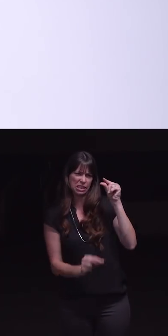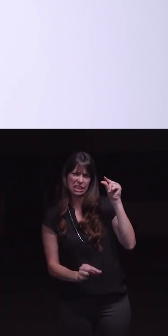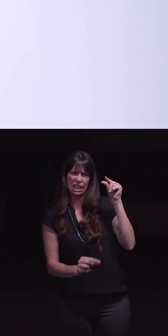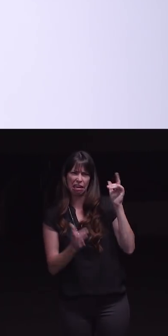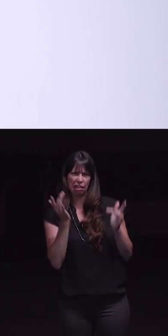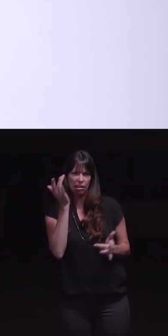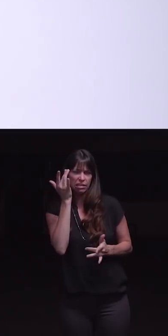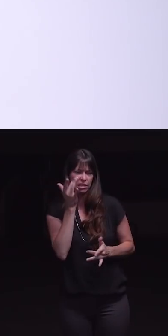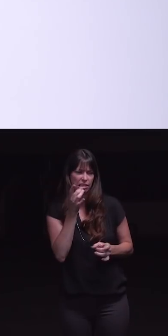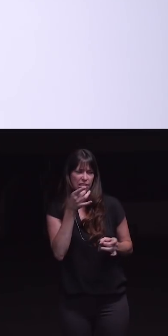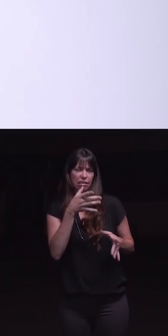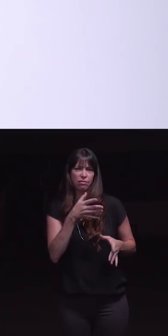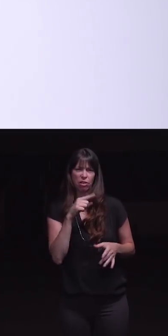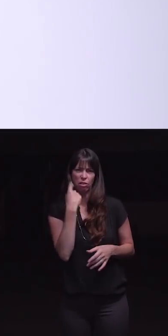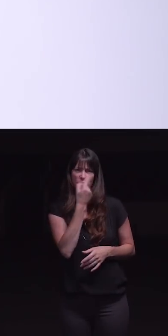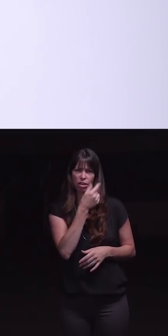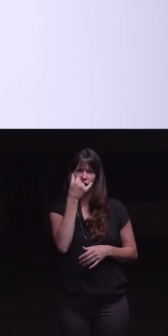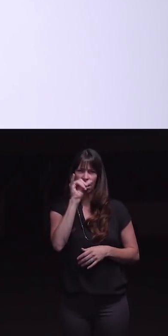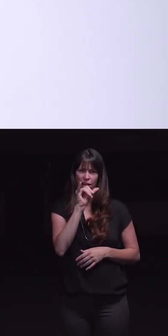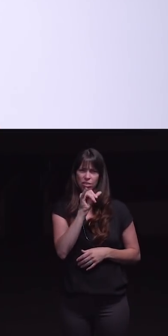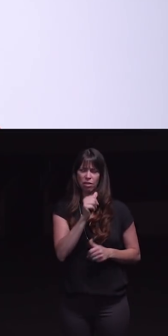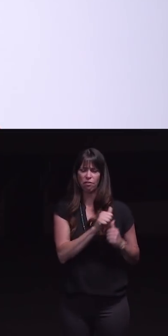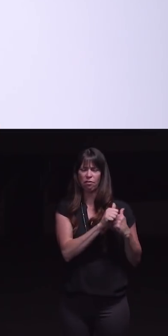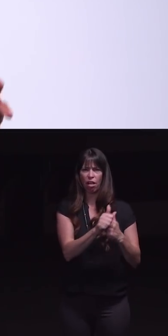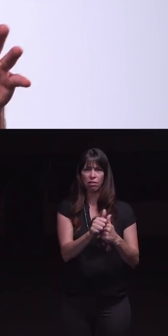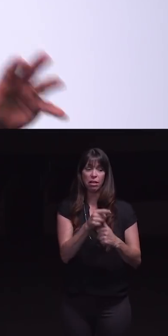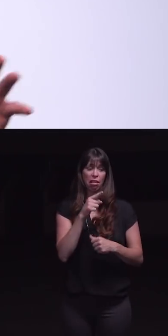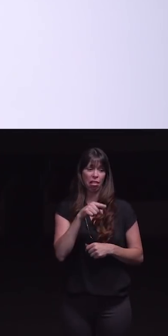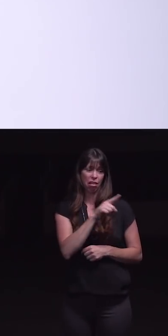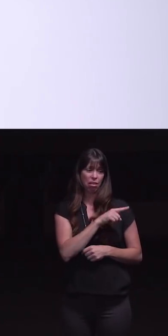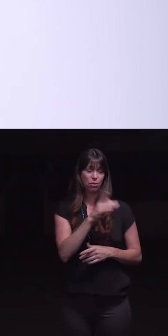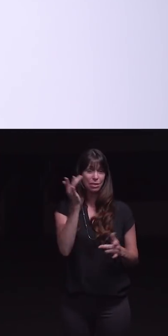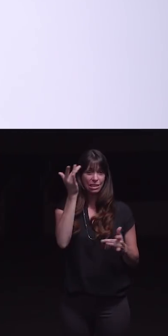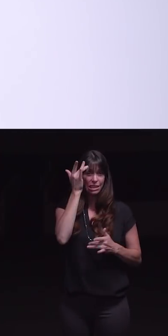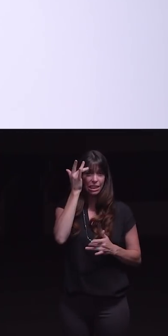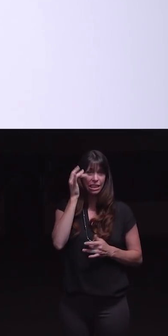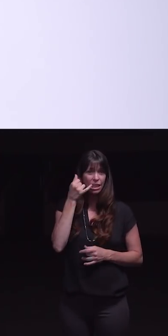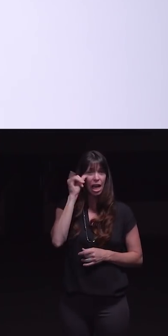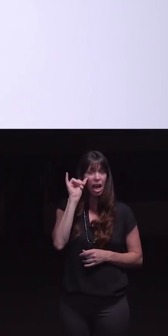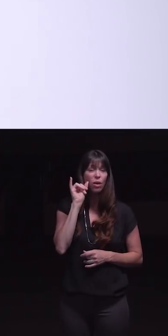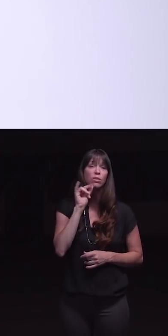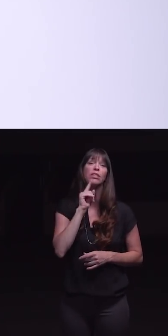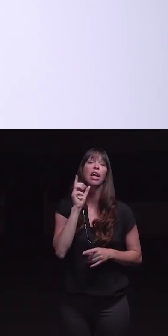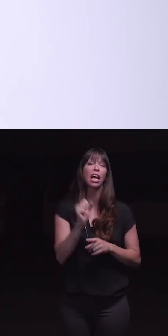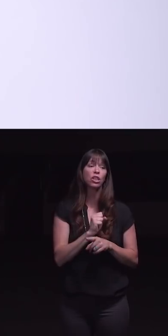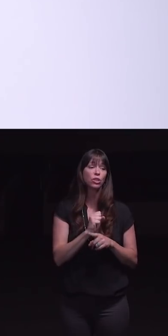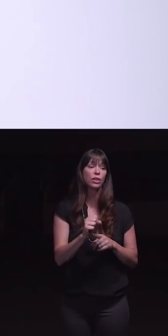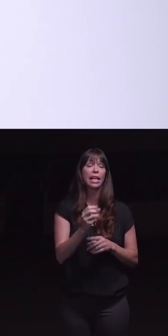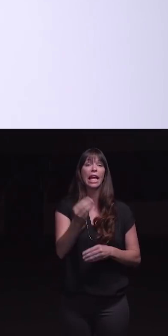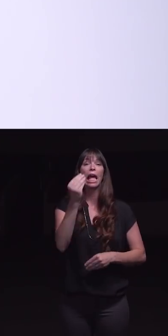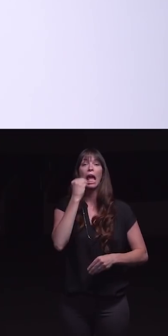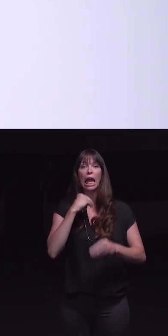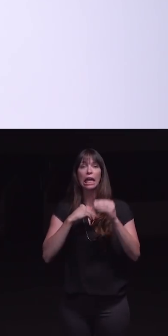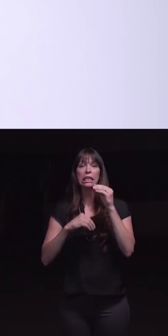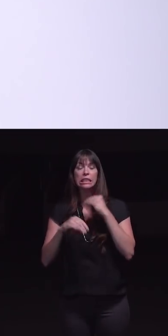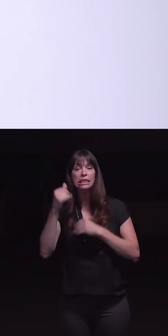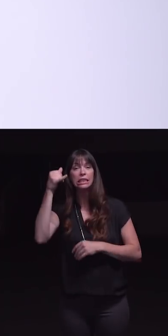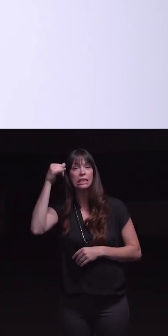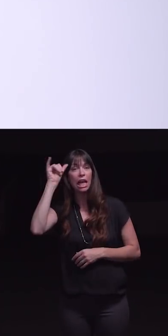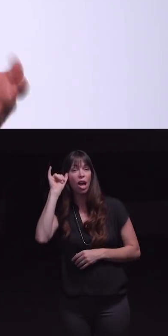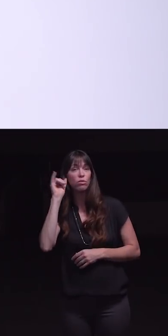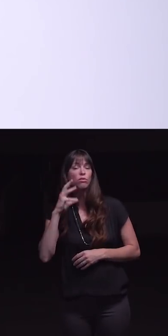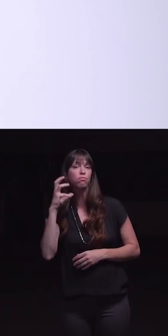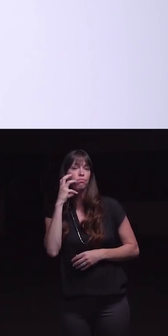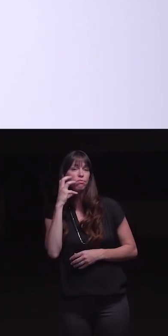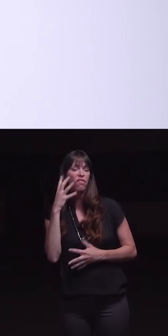cows. They're terrible, sickly cows. And the sickly cows actually cannibalize, this is bovine